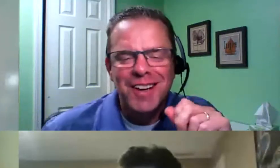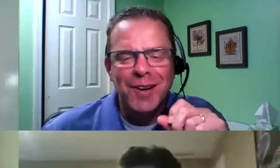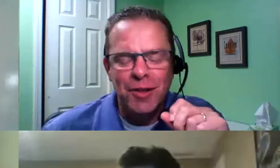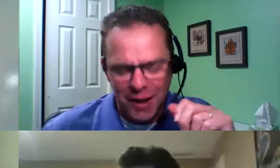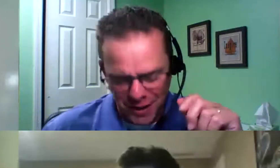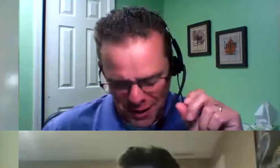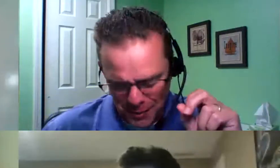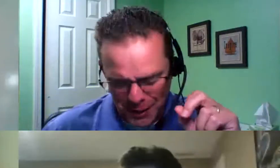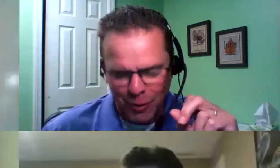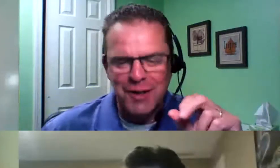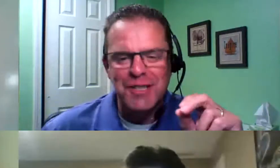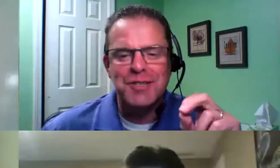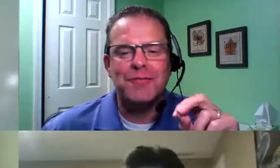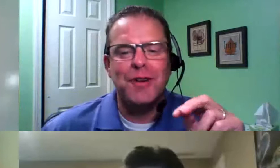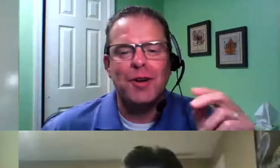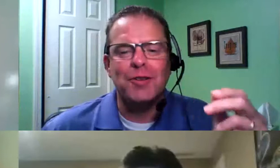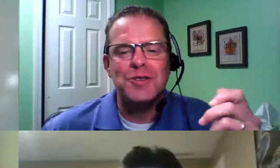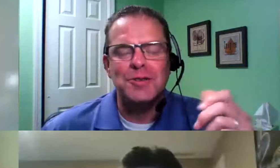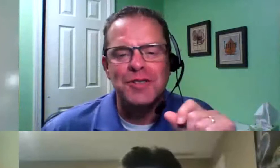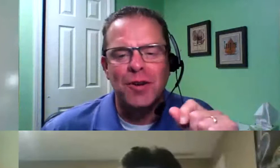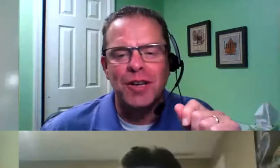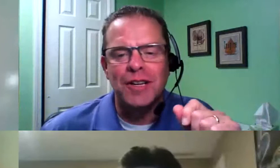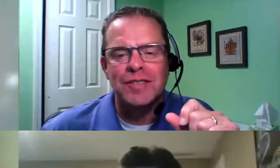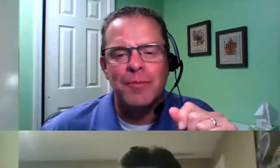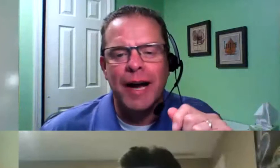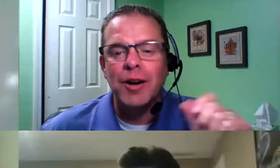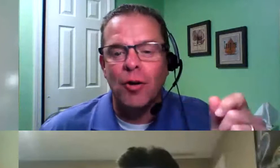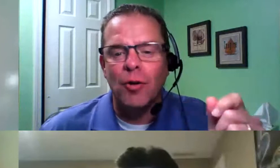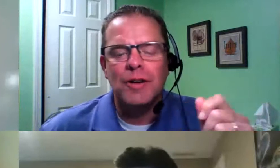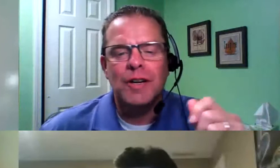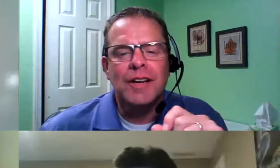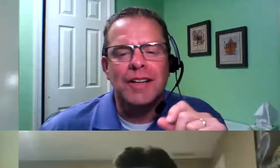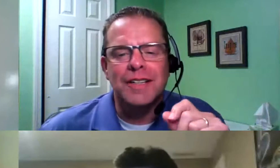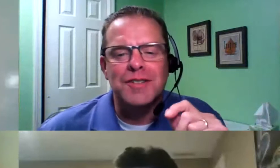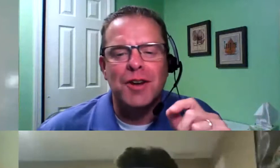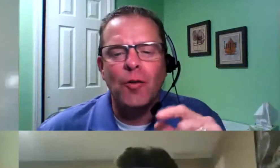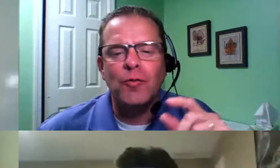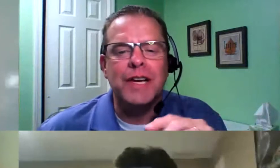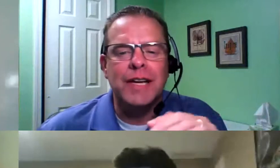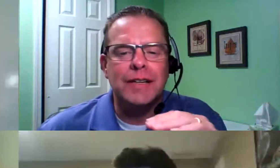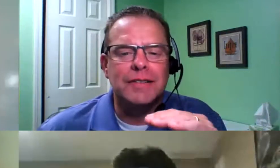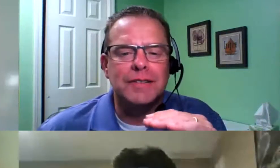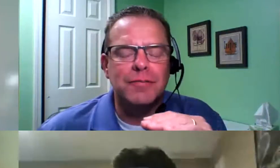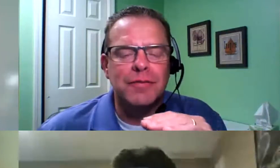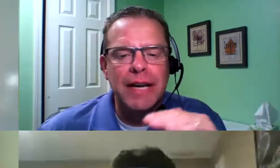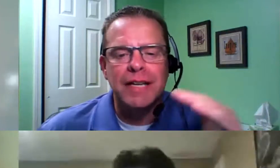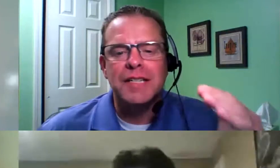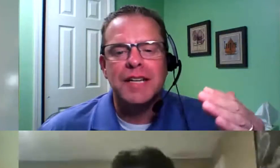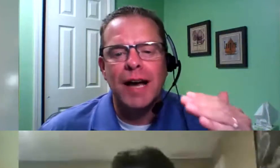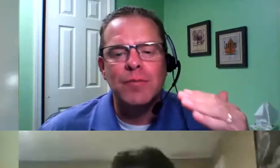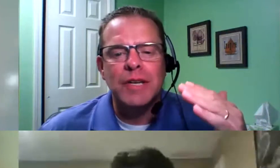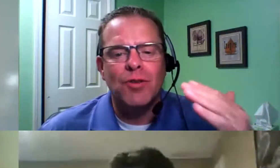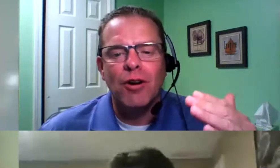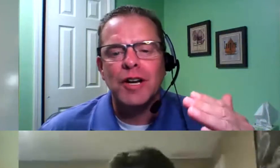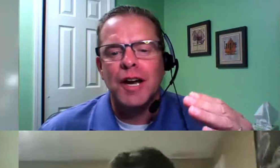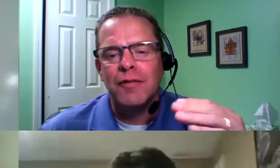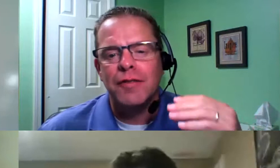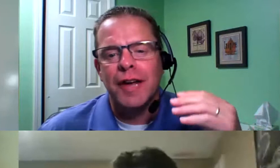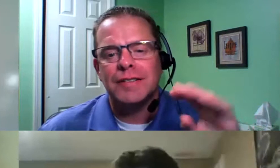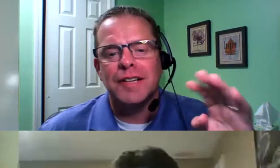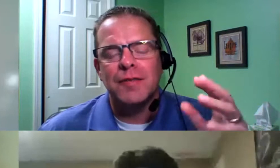she's over there. I wanted to just follow the suit, Tony, and say my goal is to hopefully make NTI